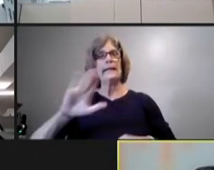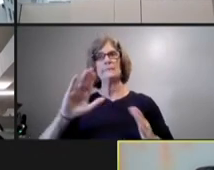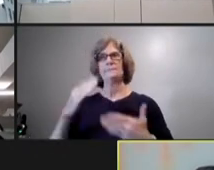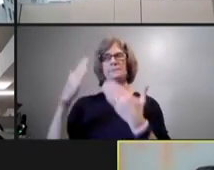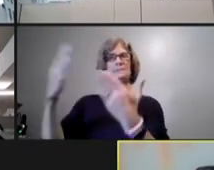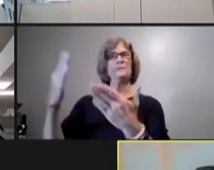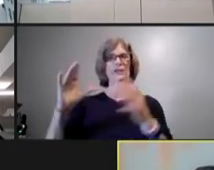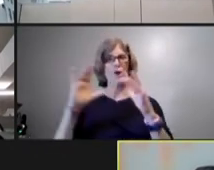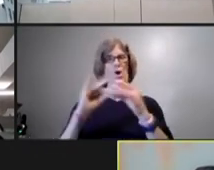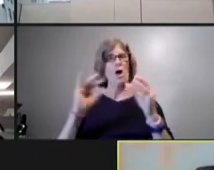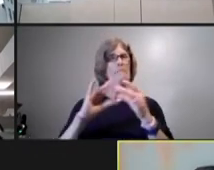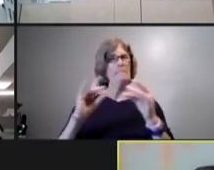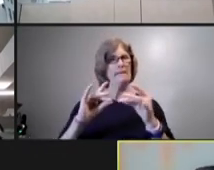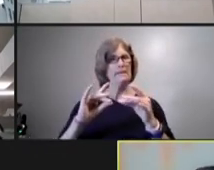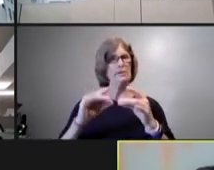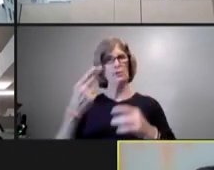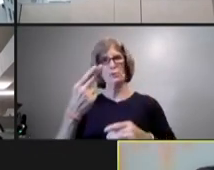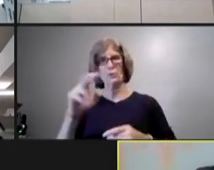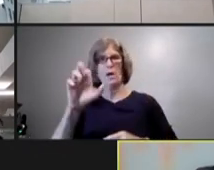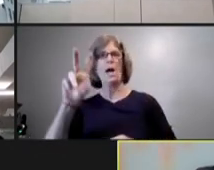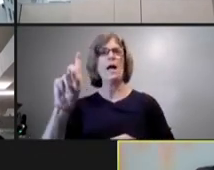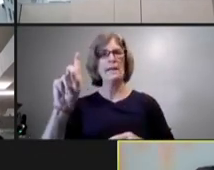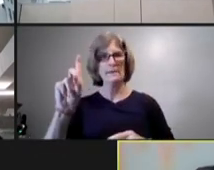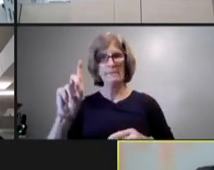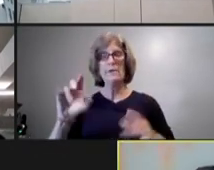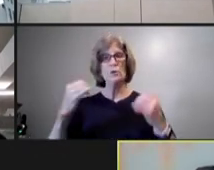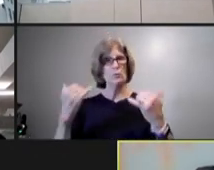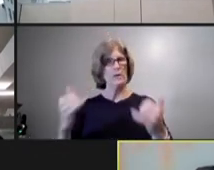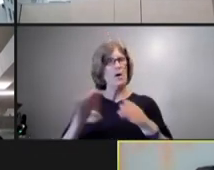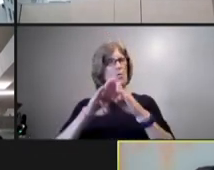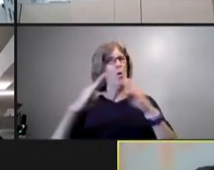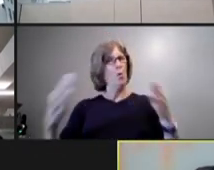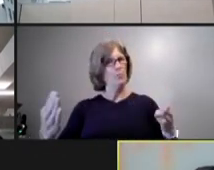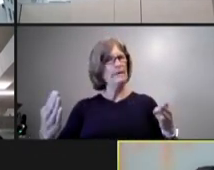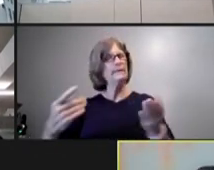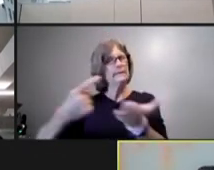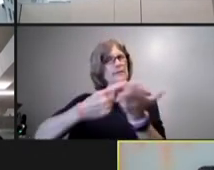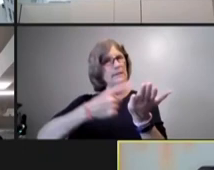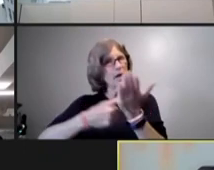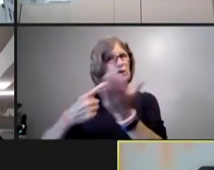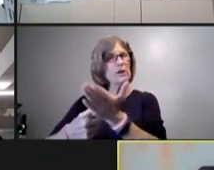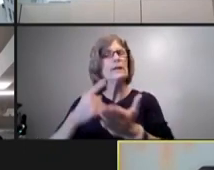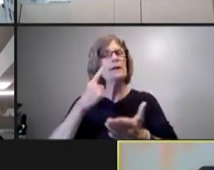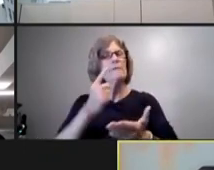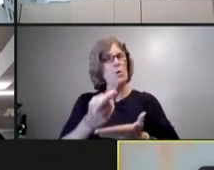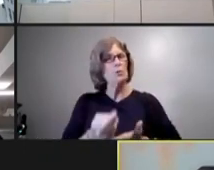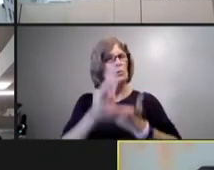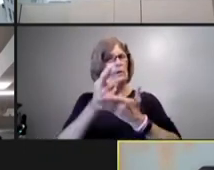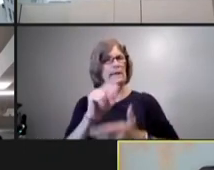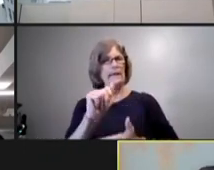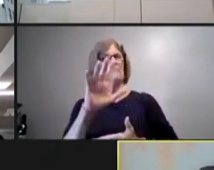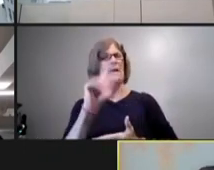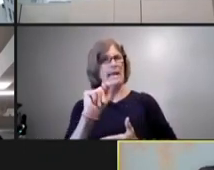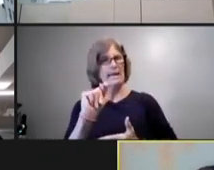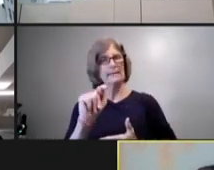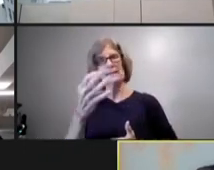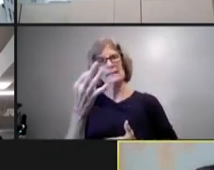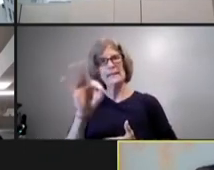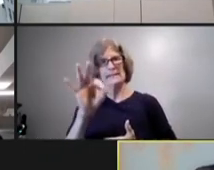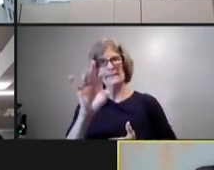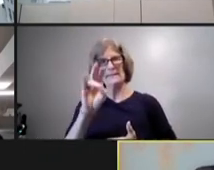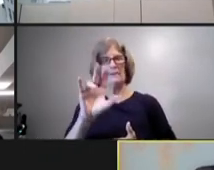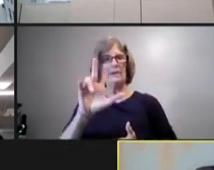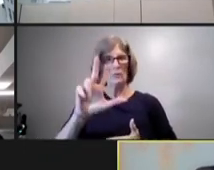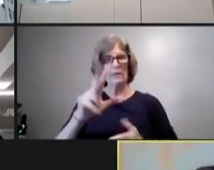rulemaking on the update that is now occurring to Section 504 of the Rehabilitation Act of